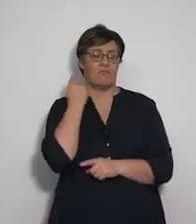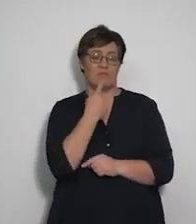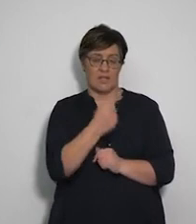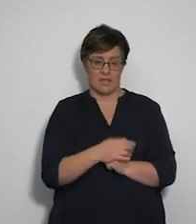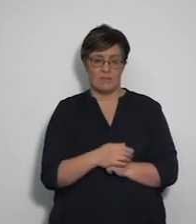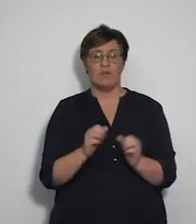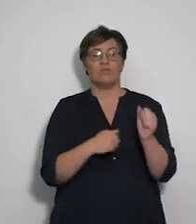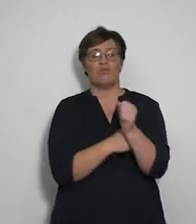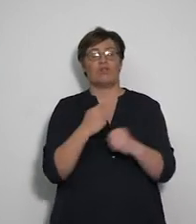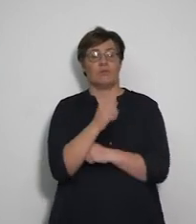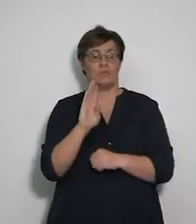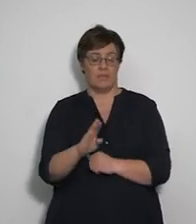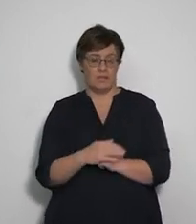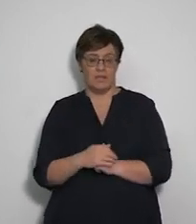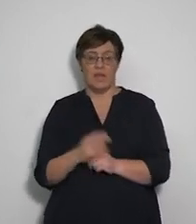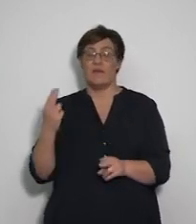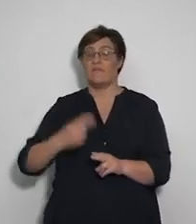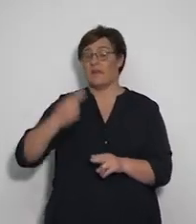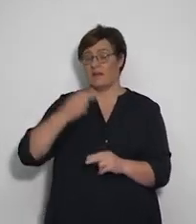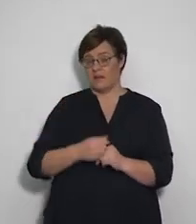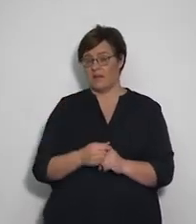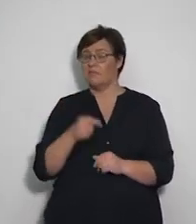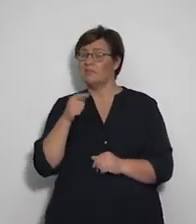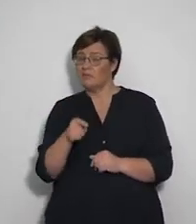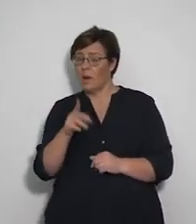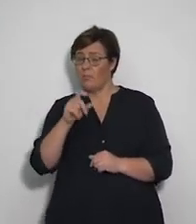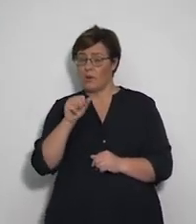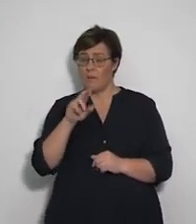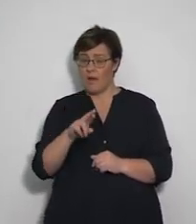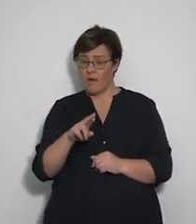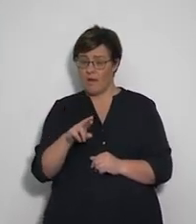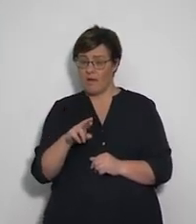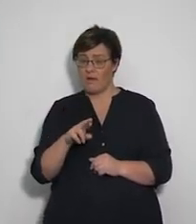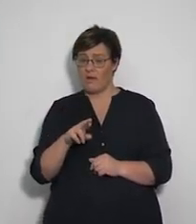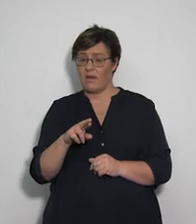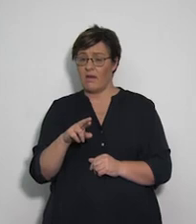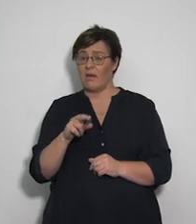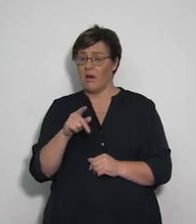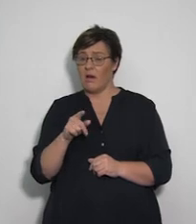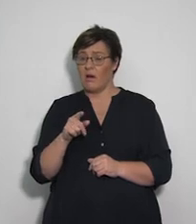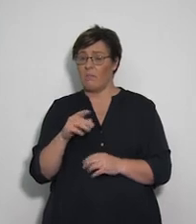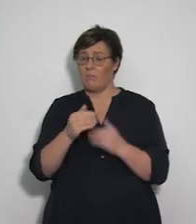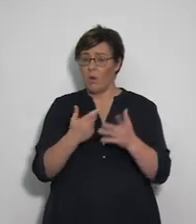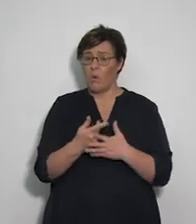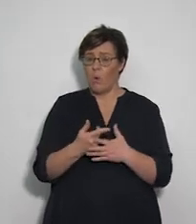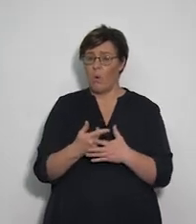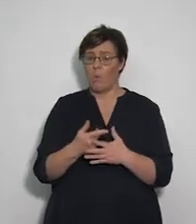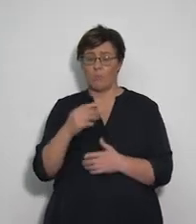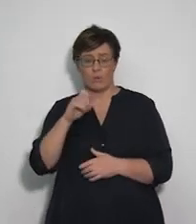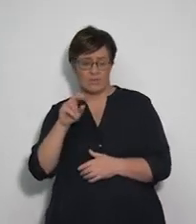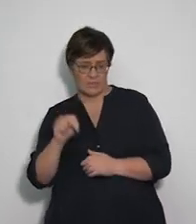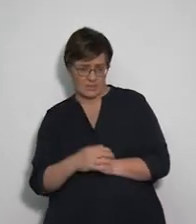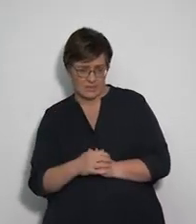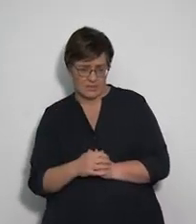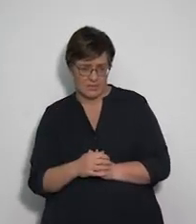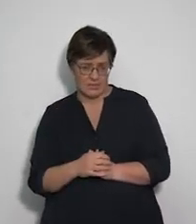so that's going to be structure B. And finally, is this monomer or building block of protein? So is the monomer